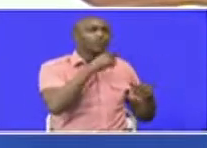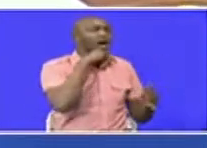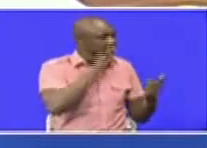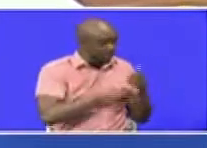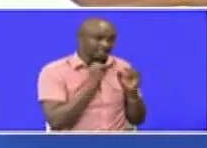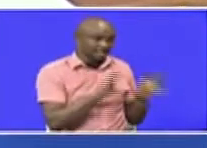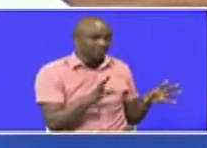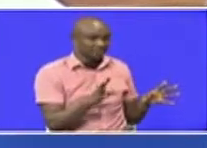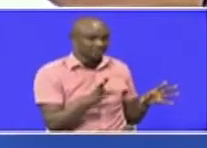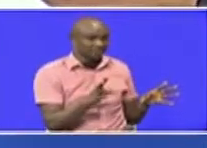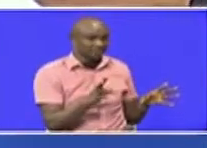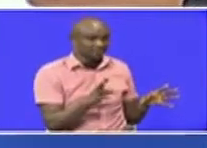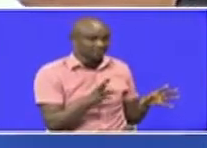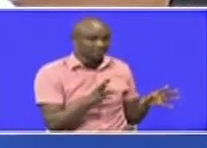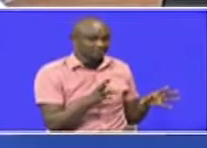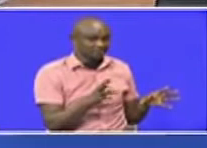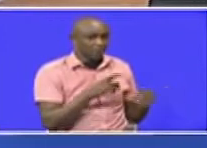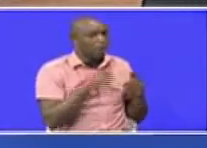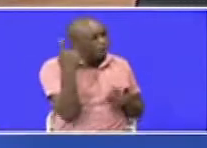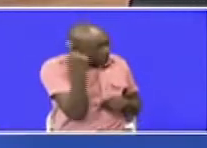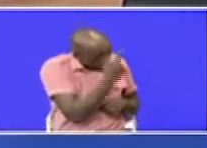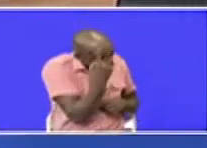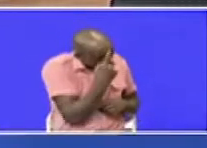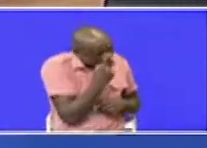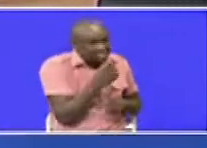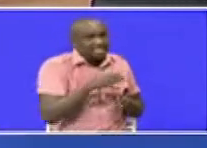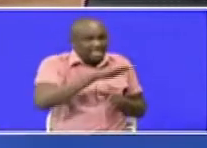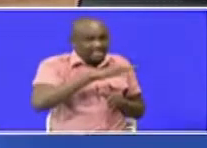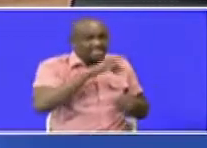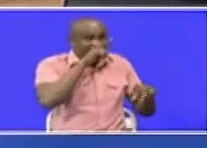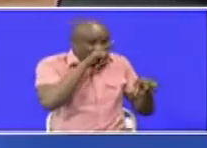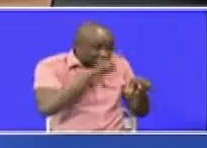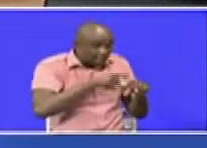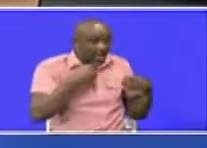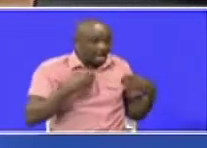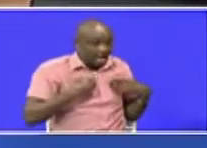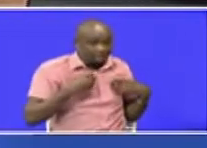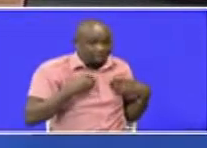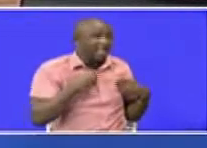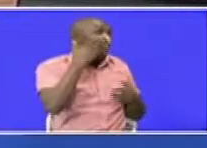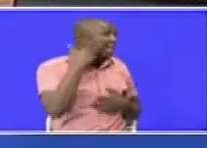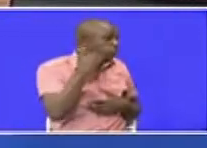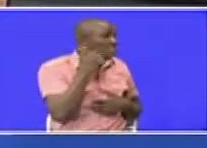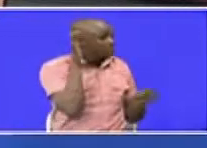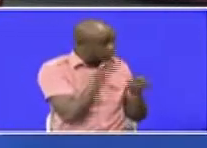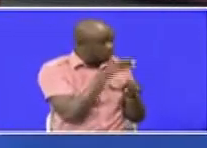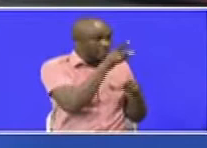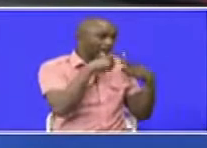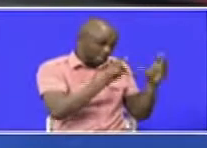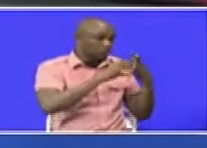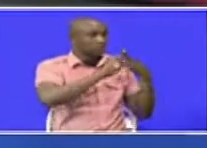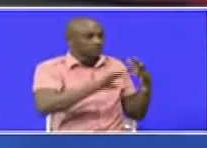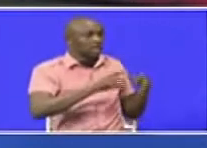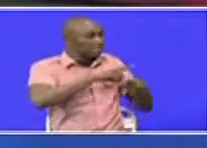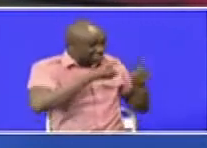a husband. And the only leeway it gives is when there's adultery, is yes, where you're allowed to go. Okay.